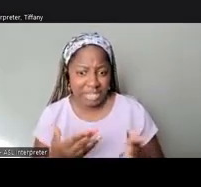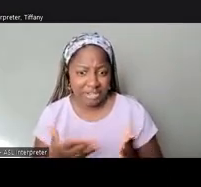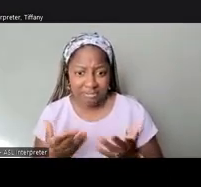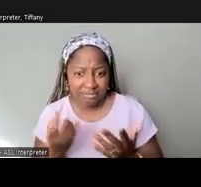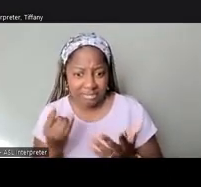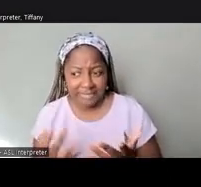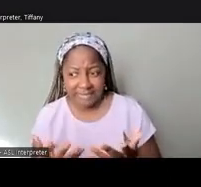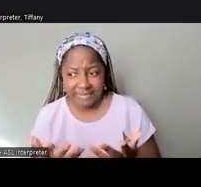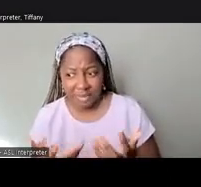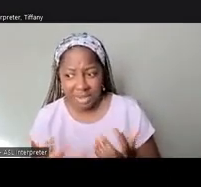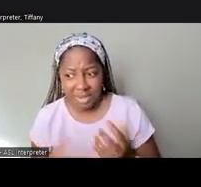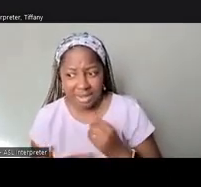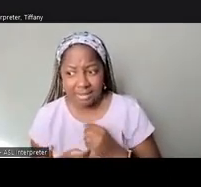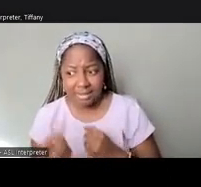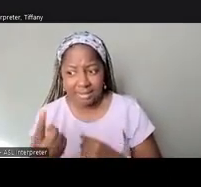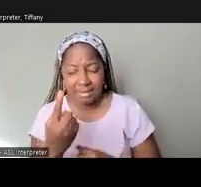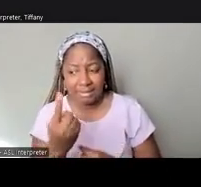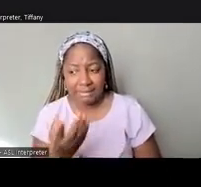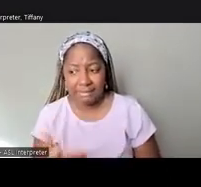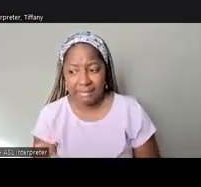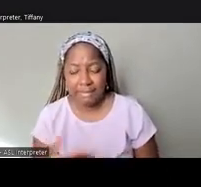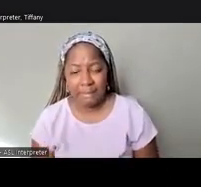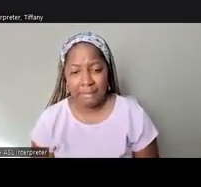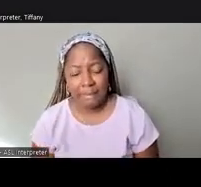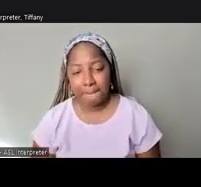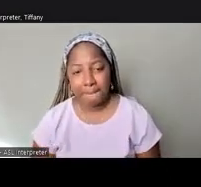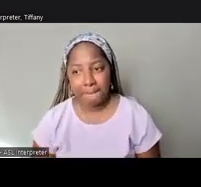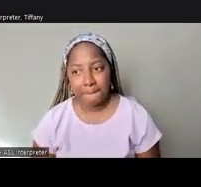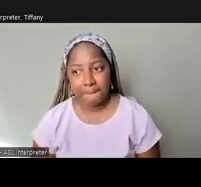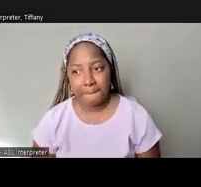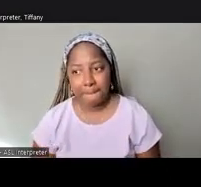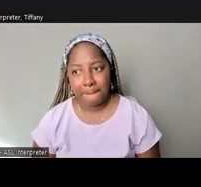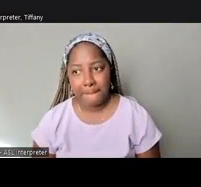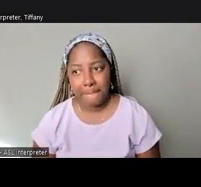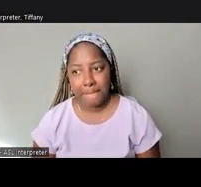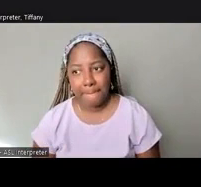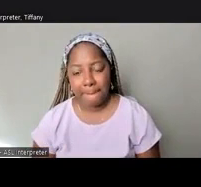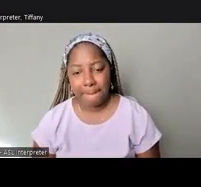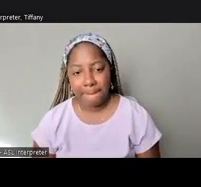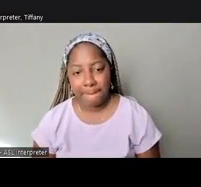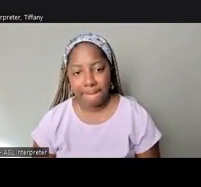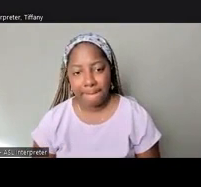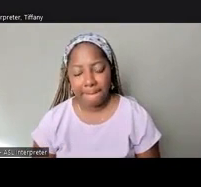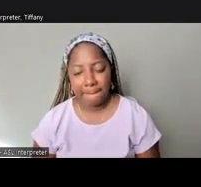another voice that wants to be heard or another chat that someone wants to place in the meeting chat.